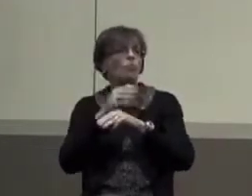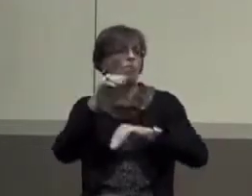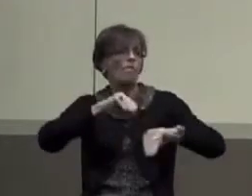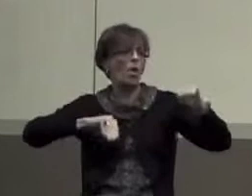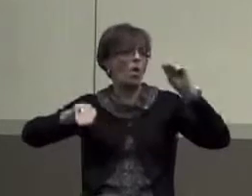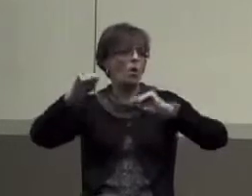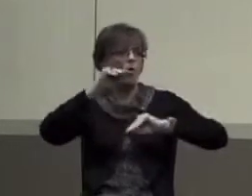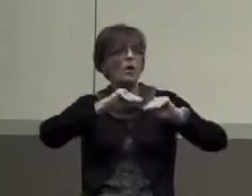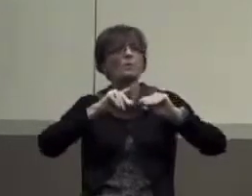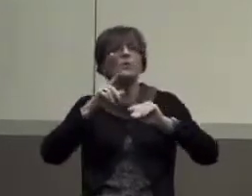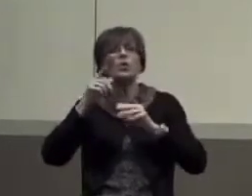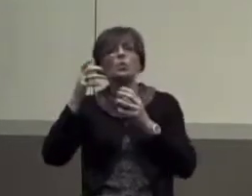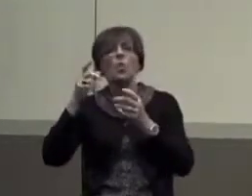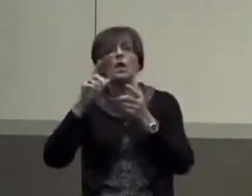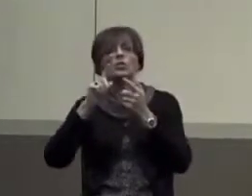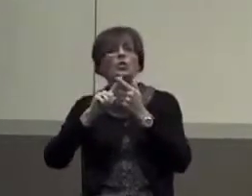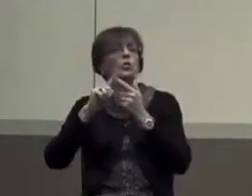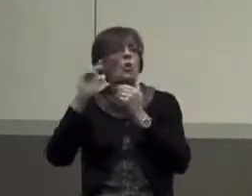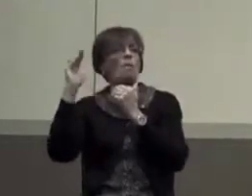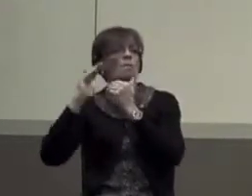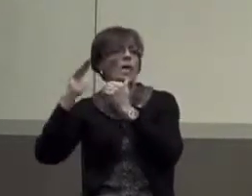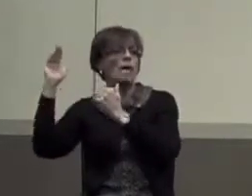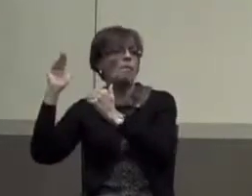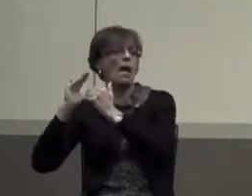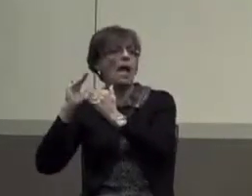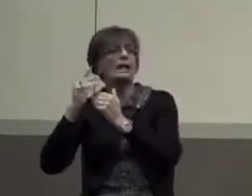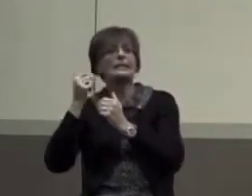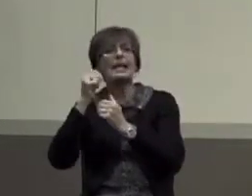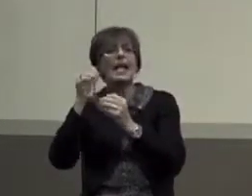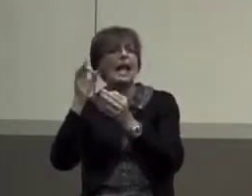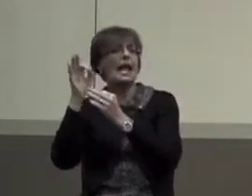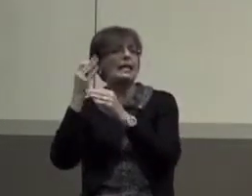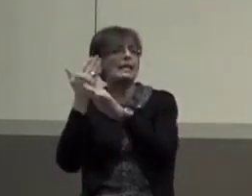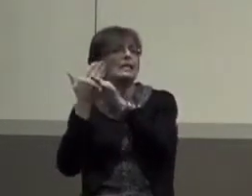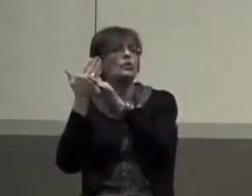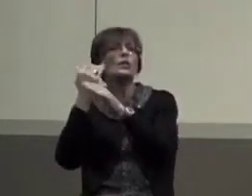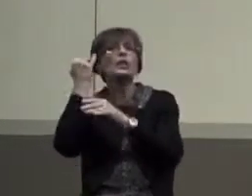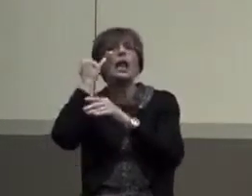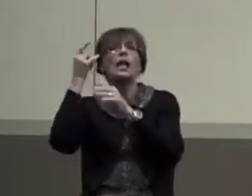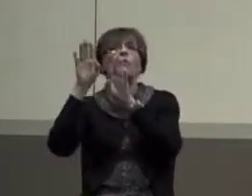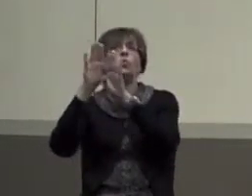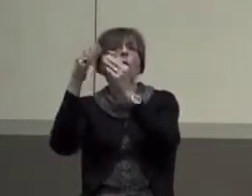You want to minimize distractions. So things could be the door being open,